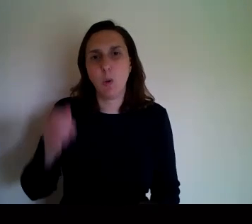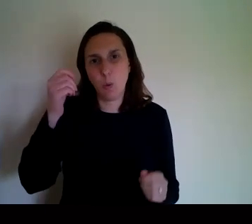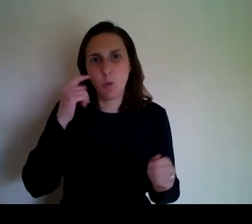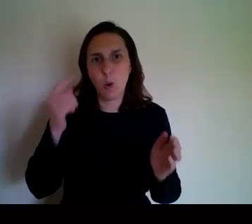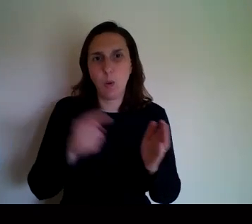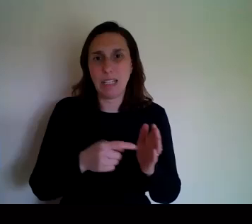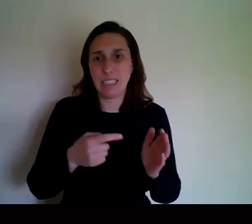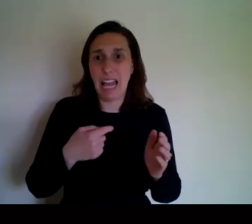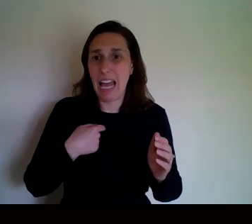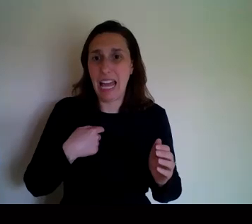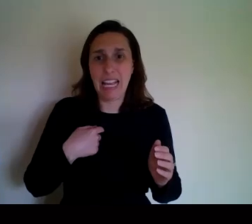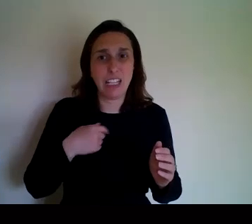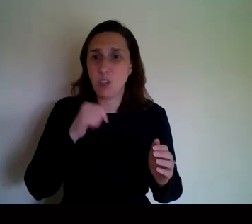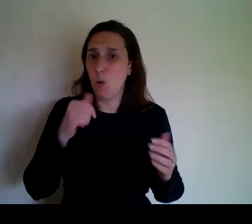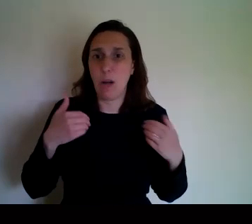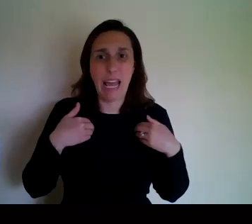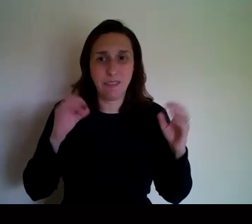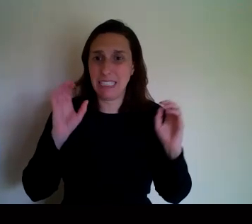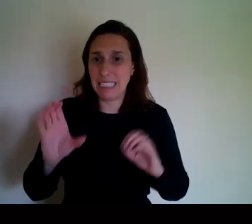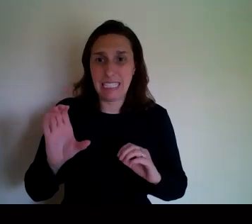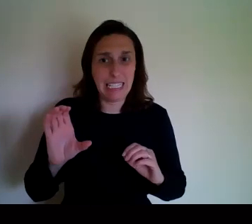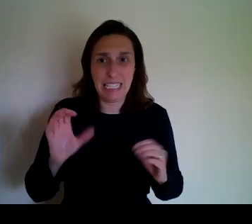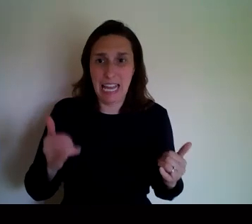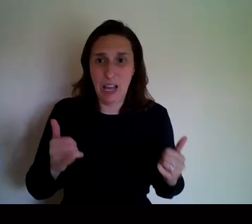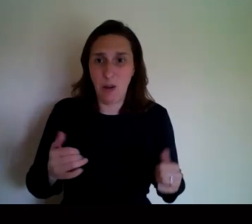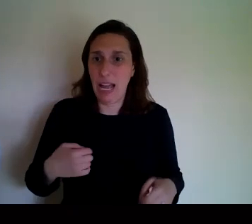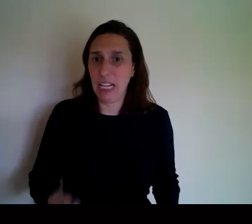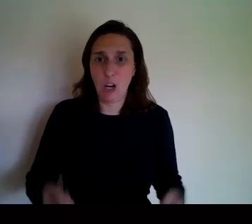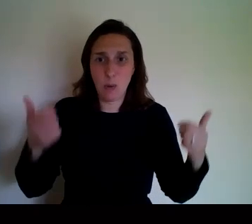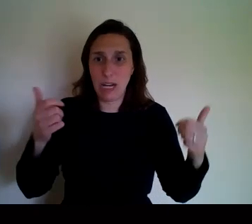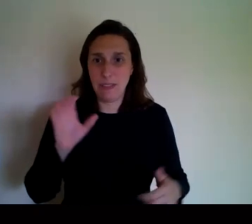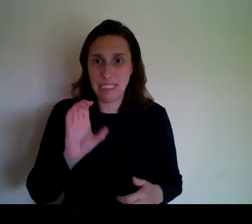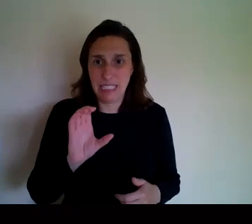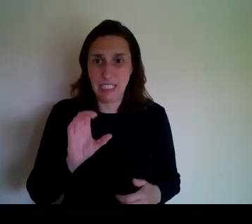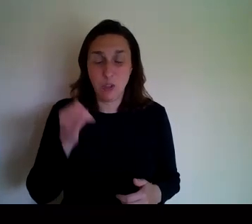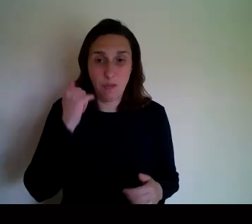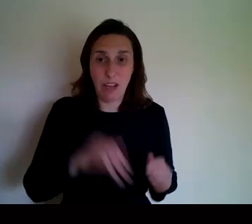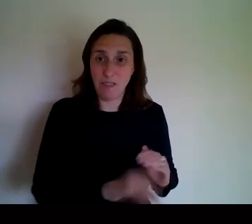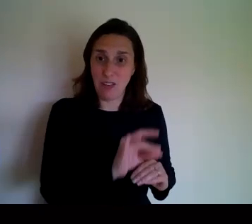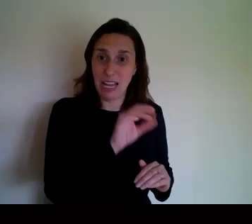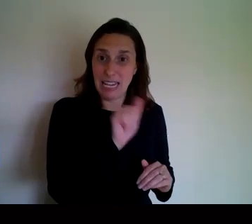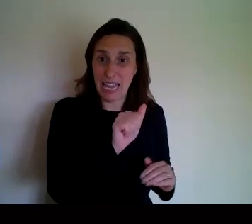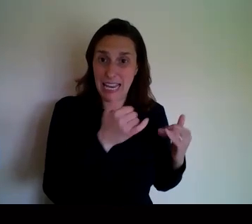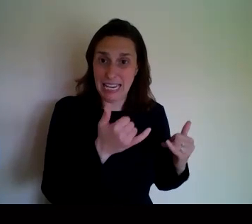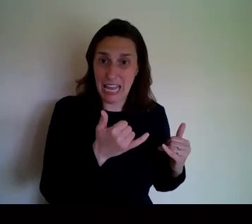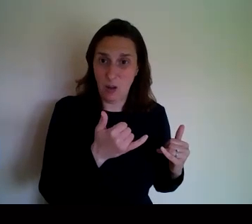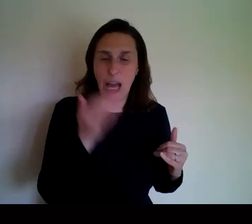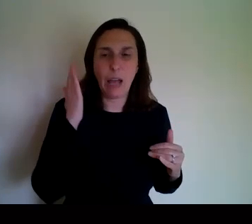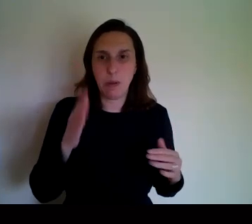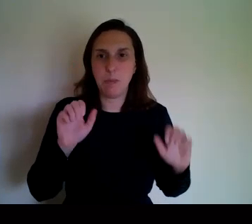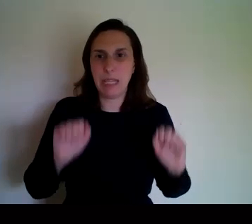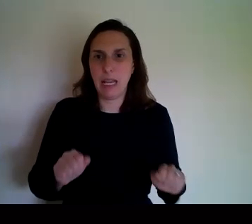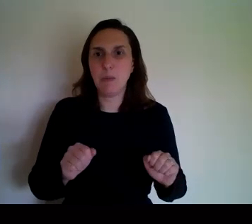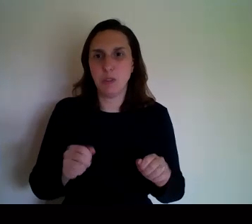c. If I find a now, I will know what c is. So all my information is contained in these 2